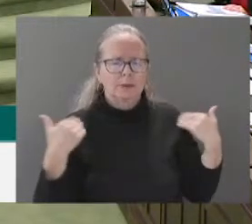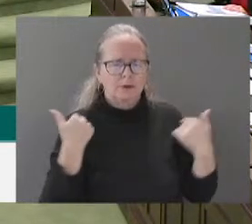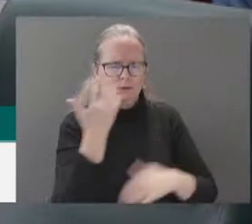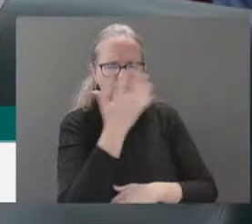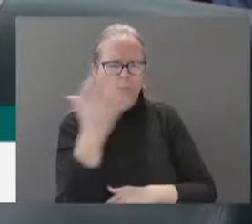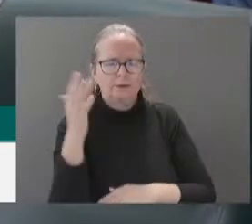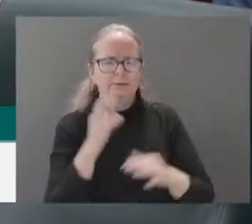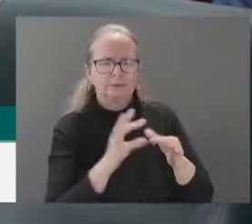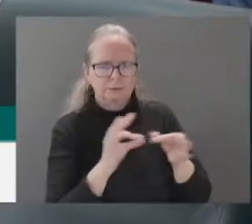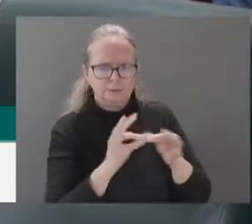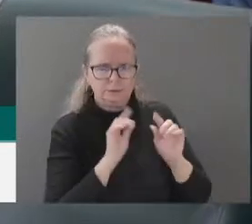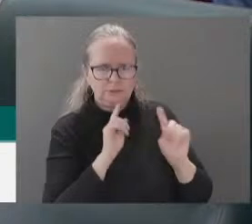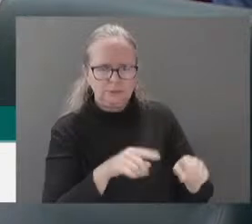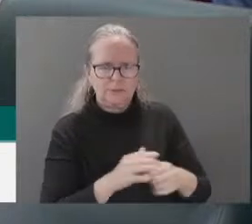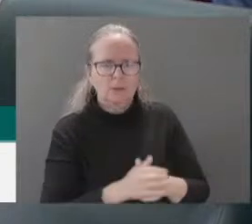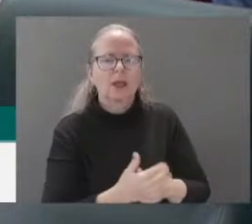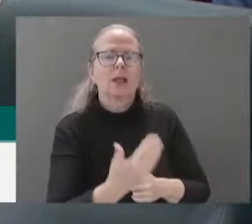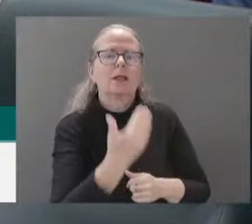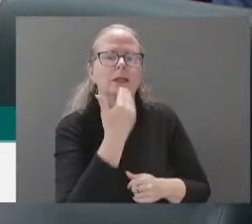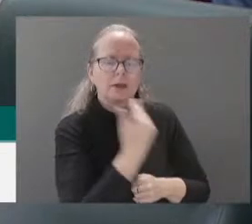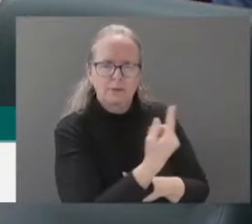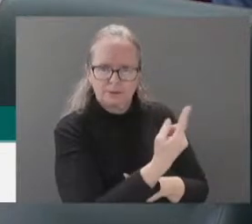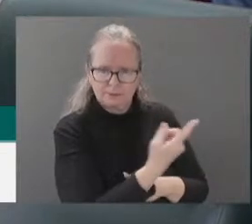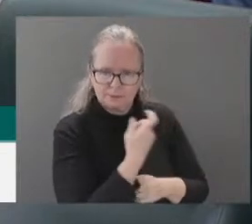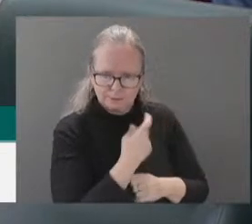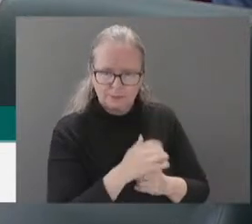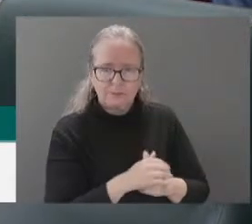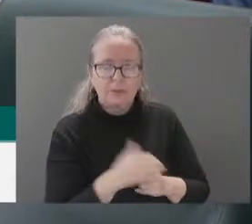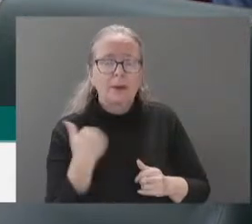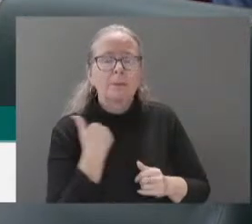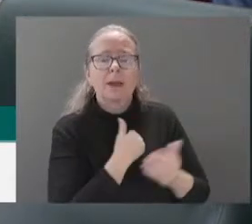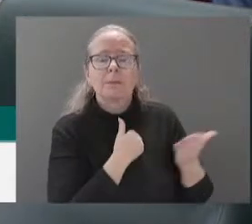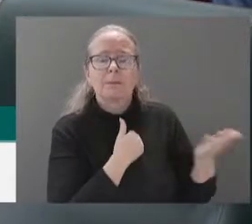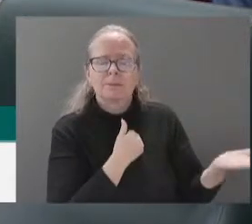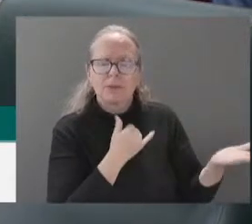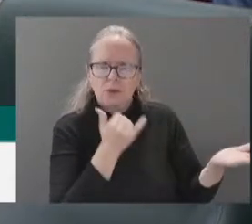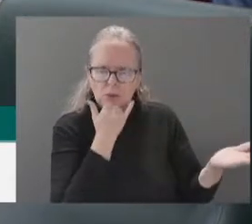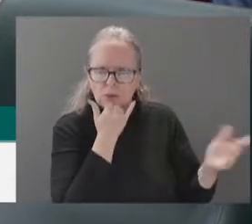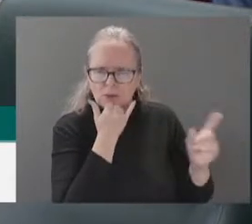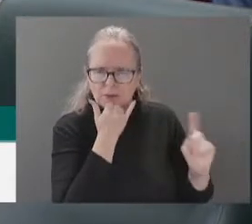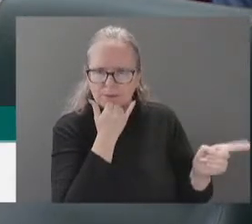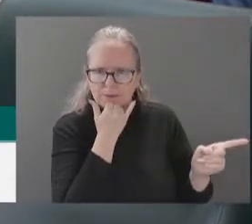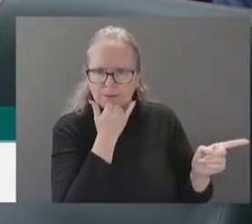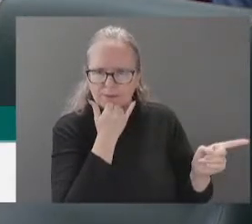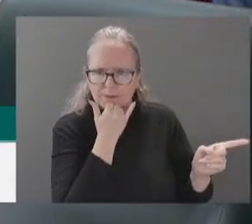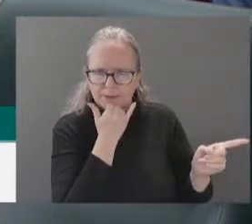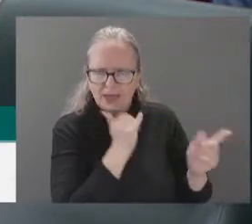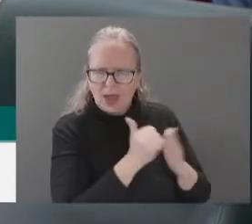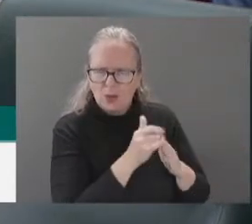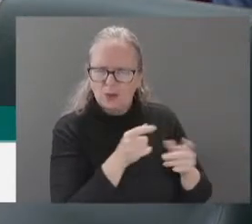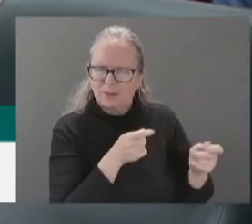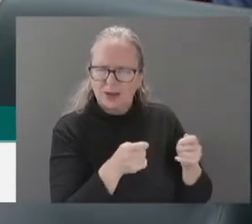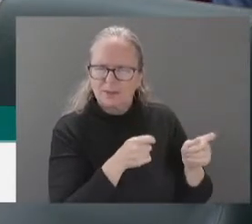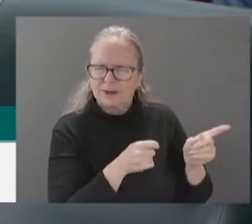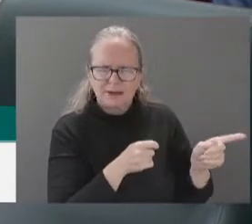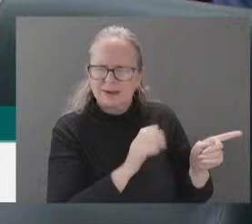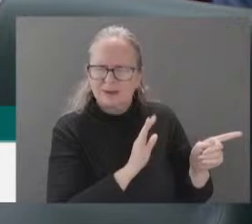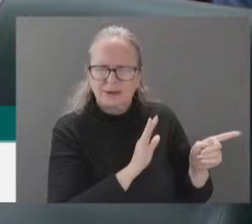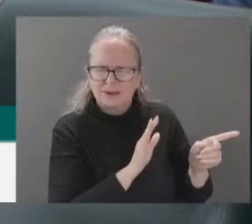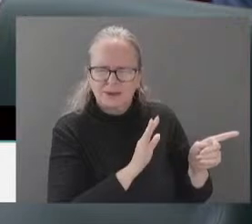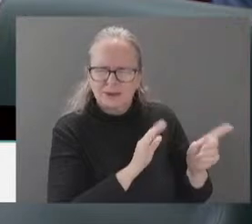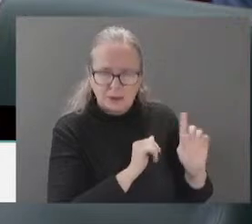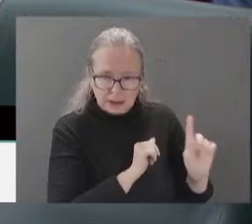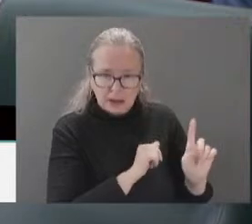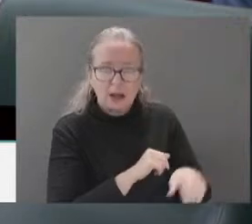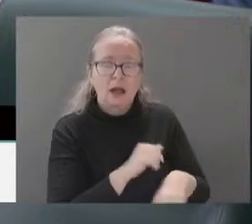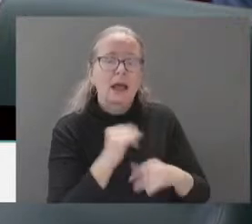question uh the member has it all wrong when it comes to uh how we handle our wildfire in this province at the end of the Wildfire season many of our Wildfire